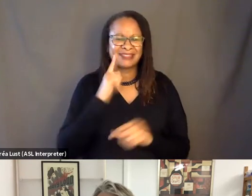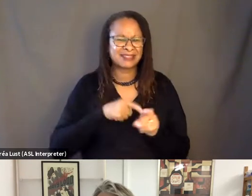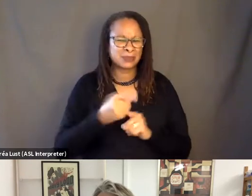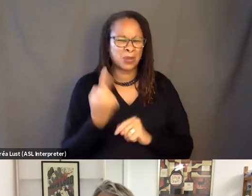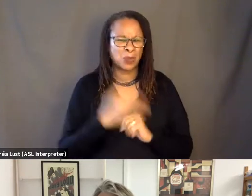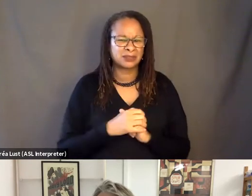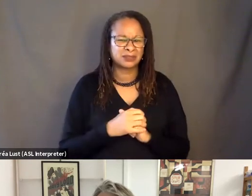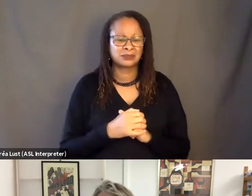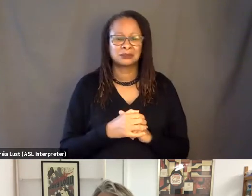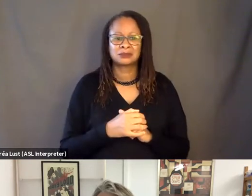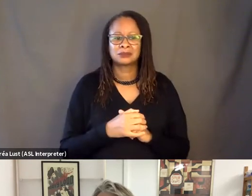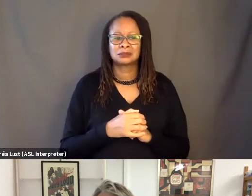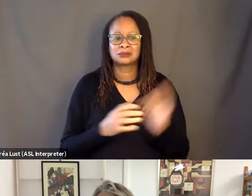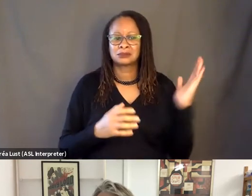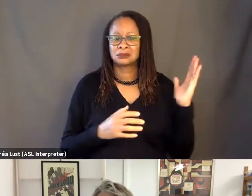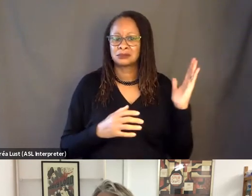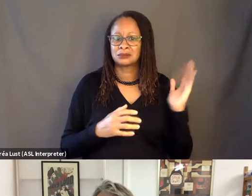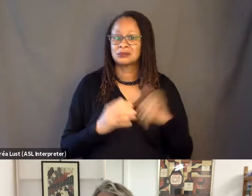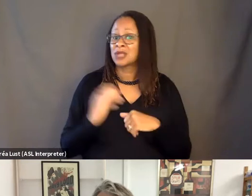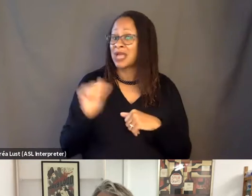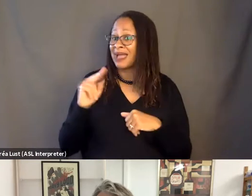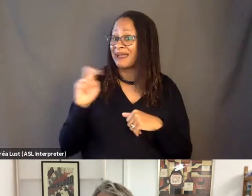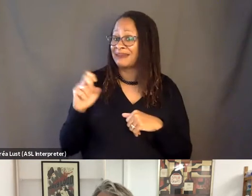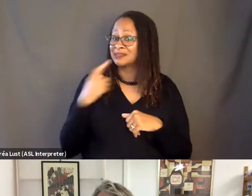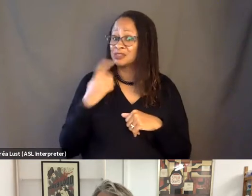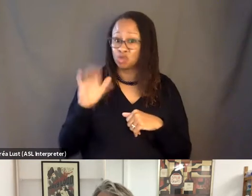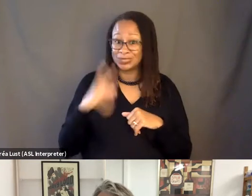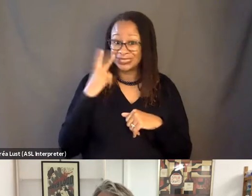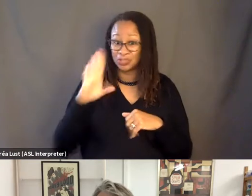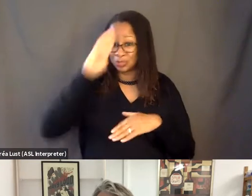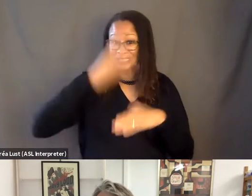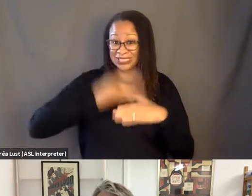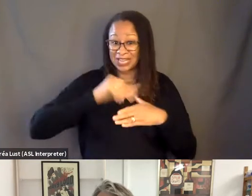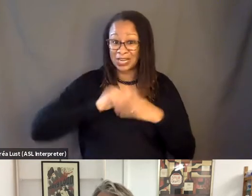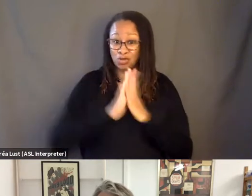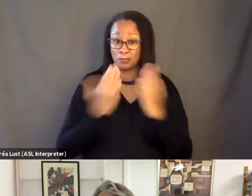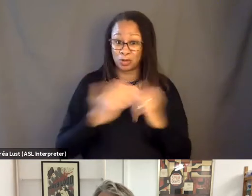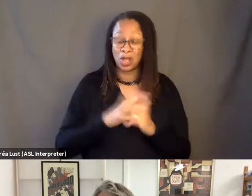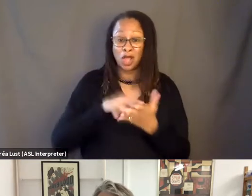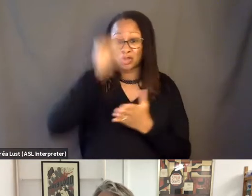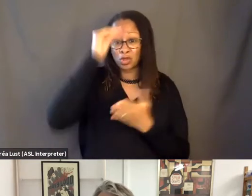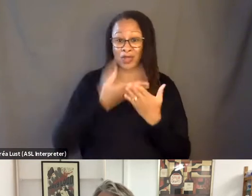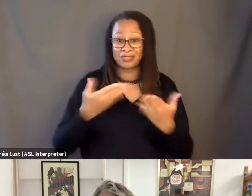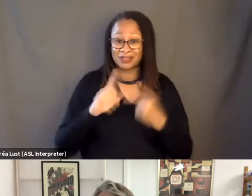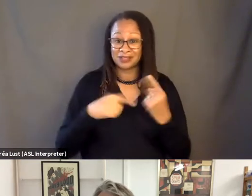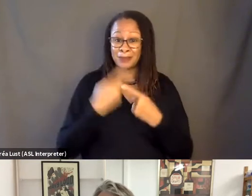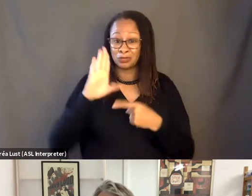So you were able to see your son in this book. You were able to learn things about your son that you didn't